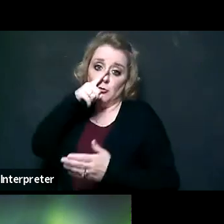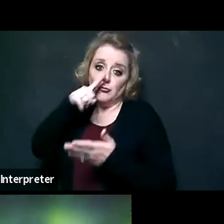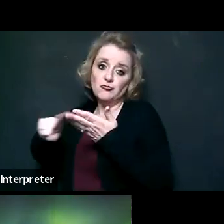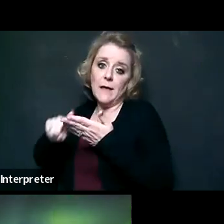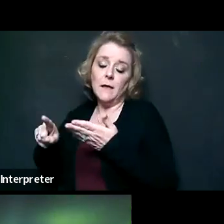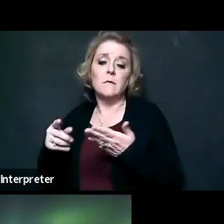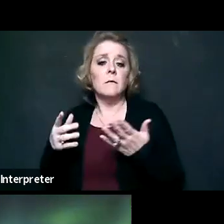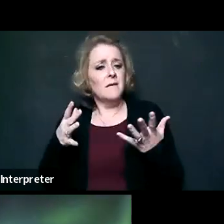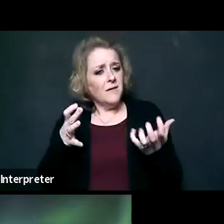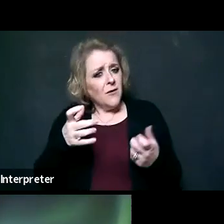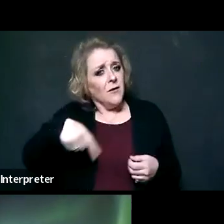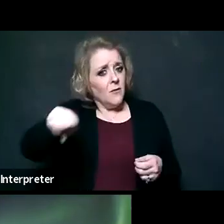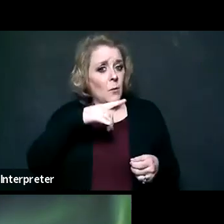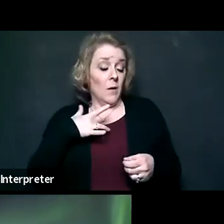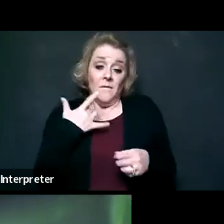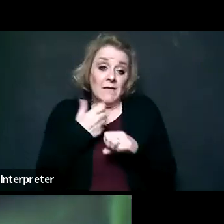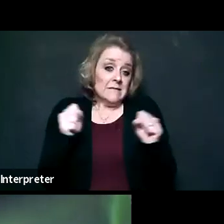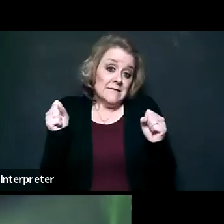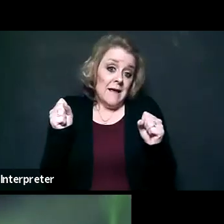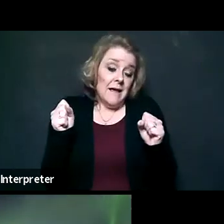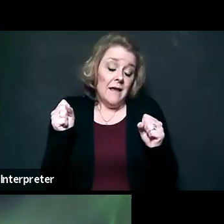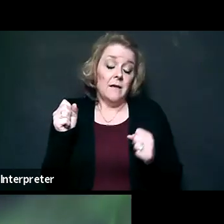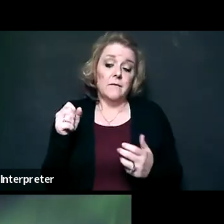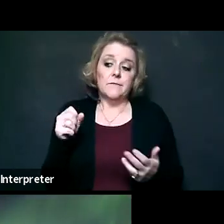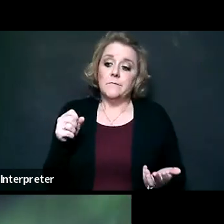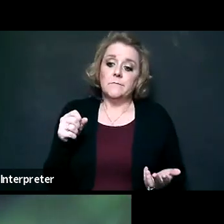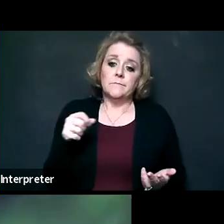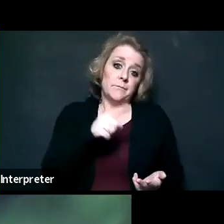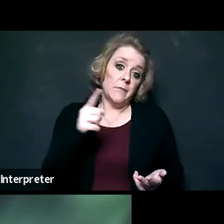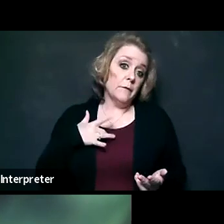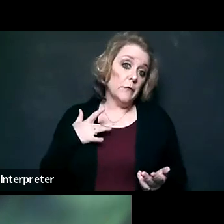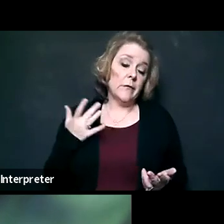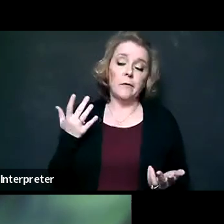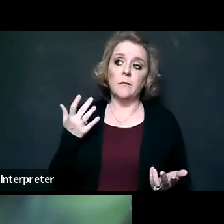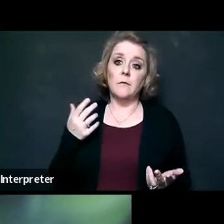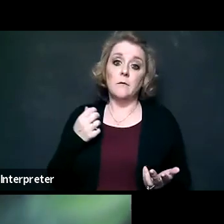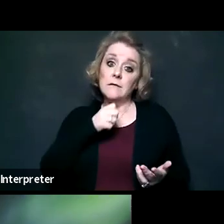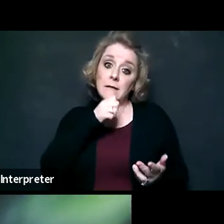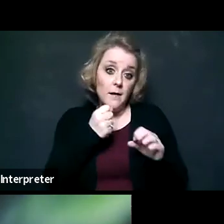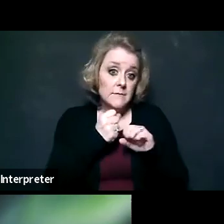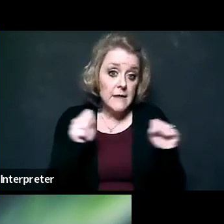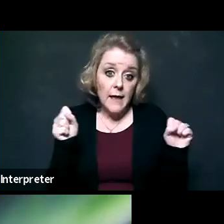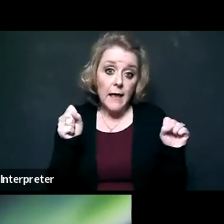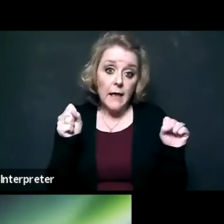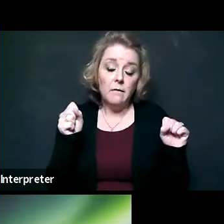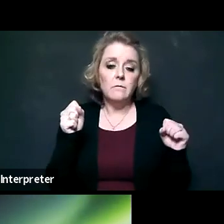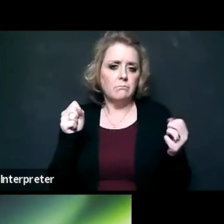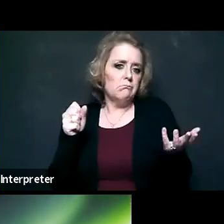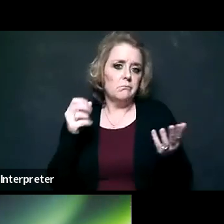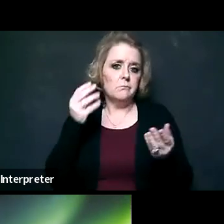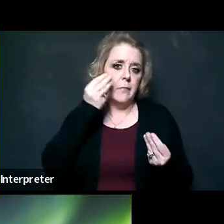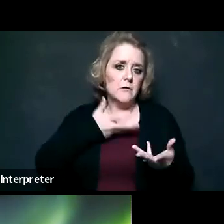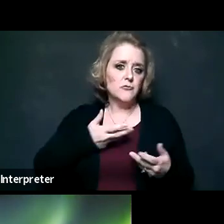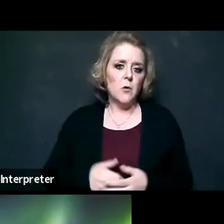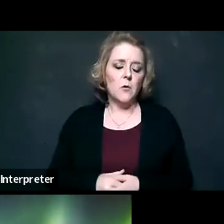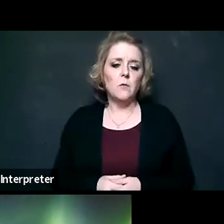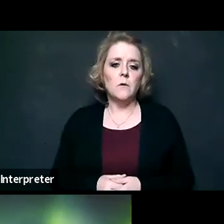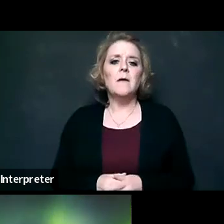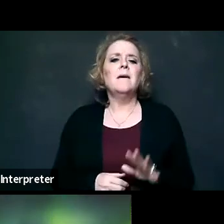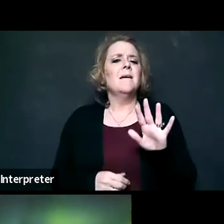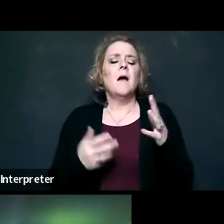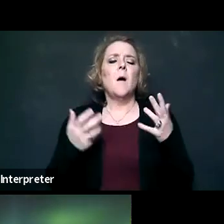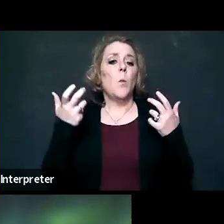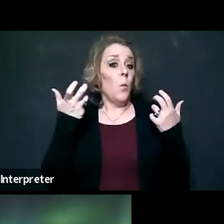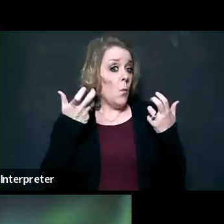people to feel safe. And if someone feels that they're unsafe, then let us know. What we don't want to have